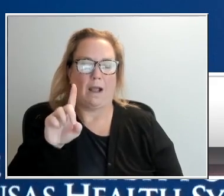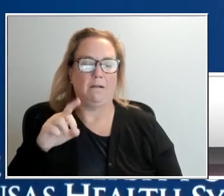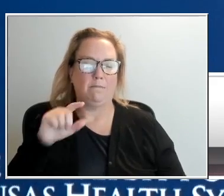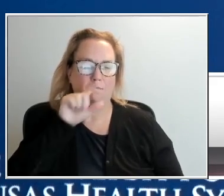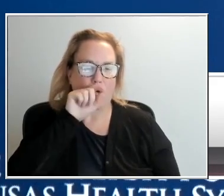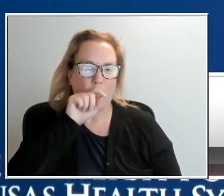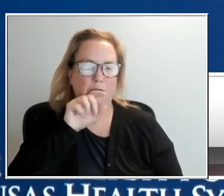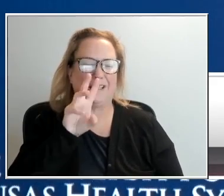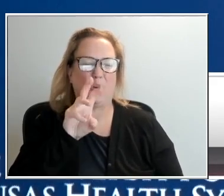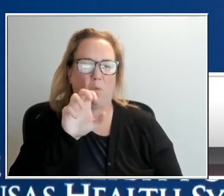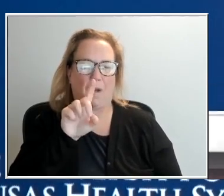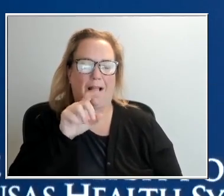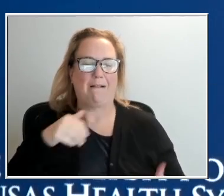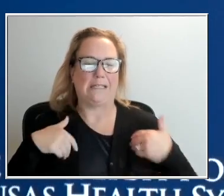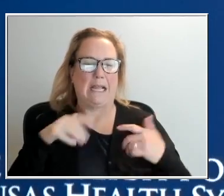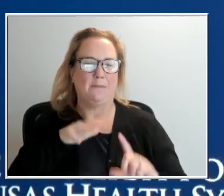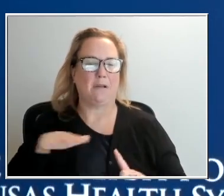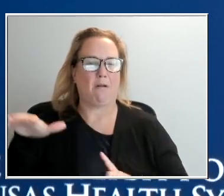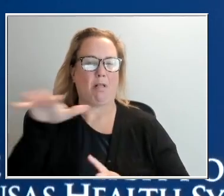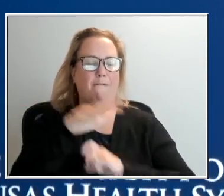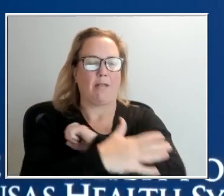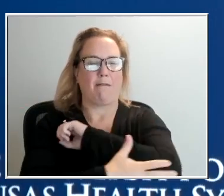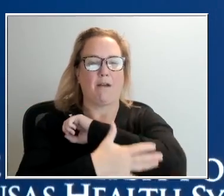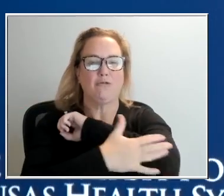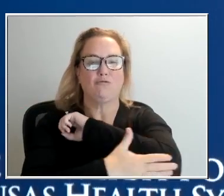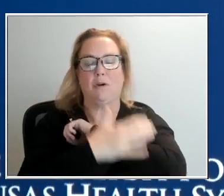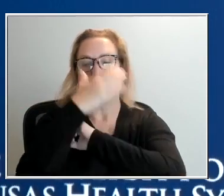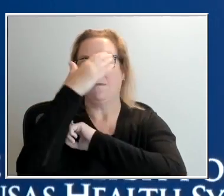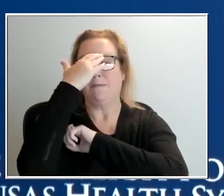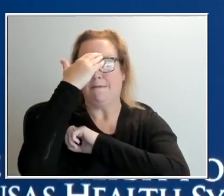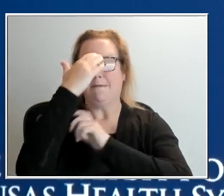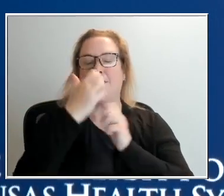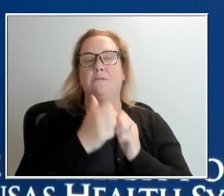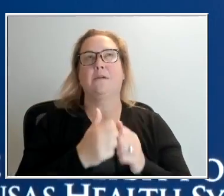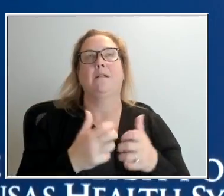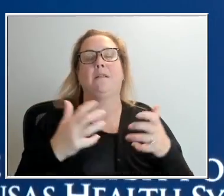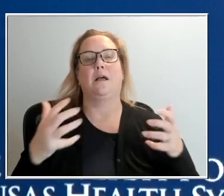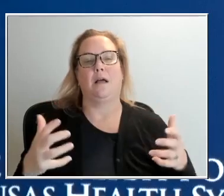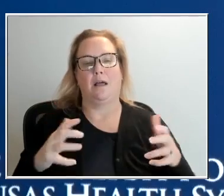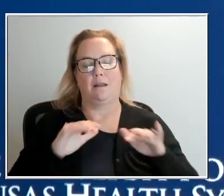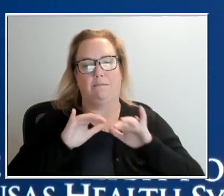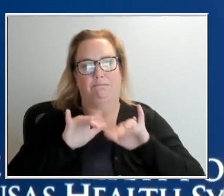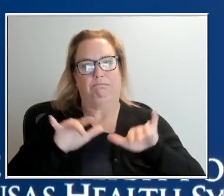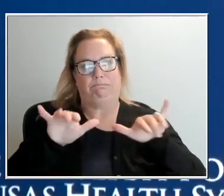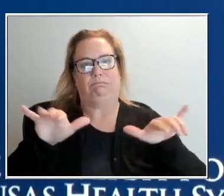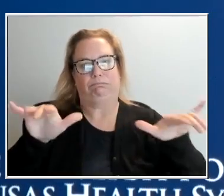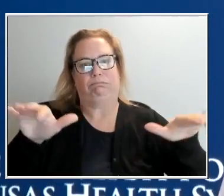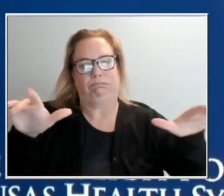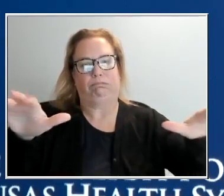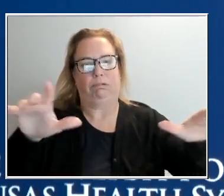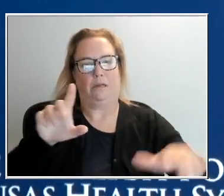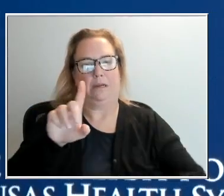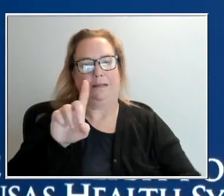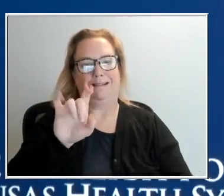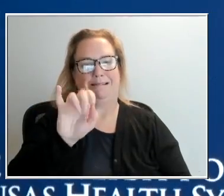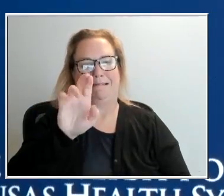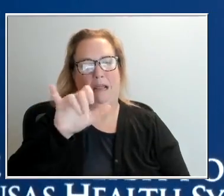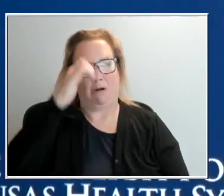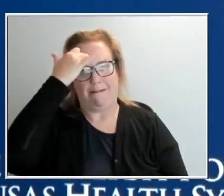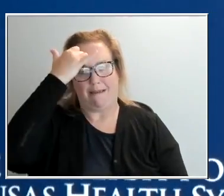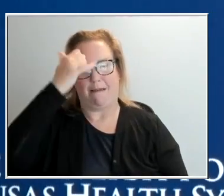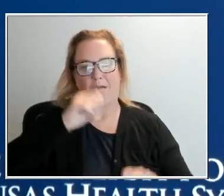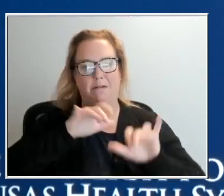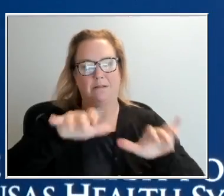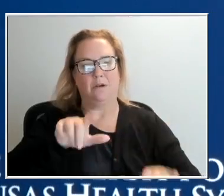the country at this point in time. We know that there are a lot of outbreaks, and there are a lot of those dairy herds.